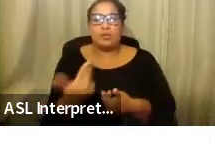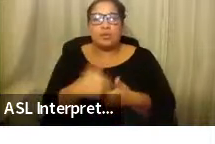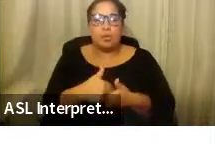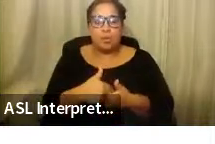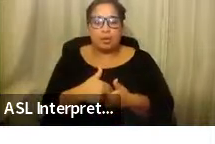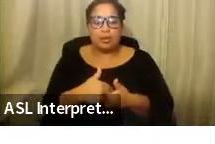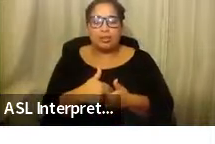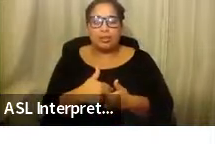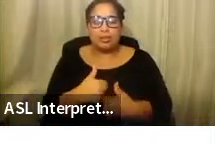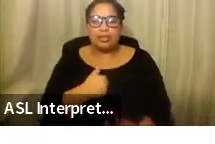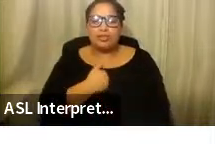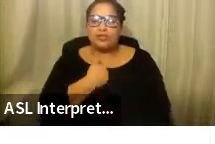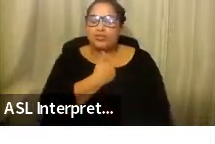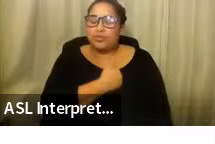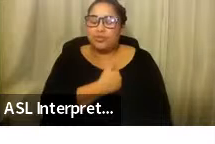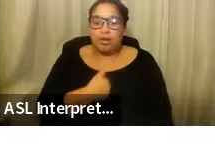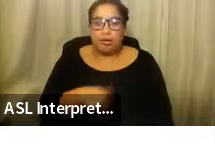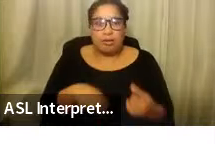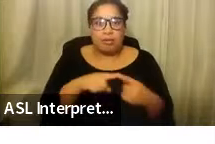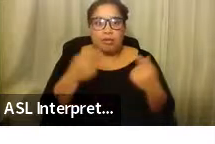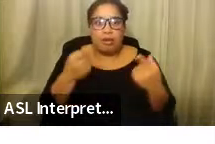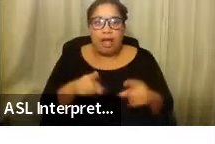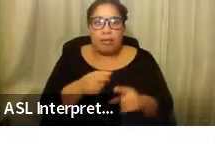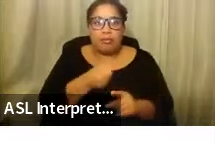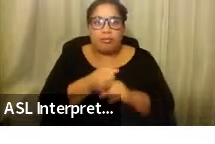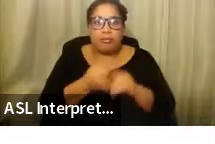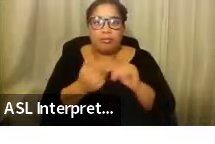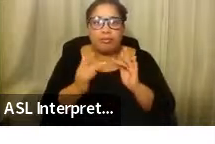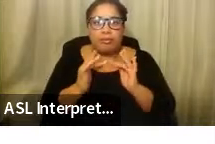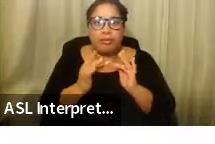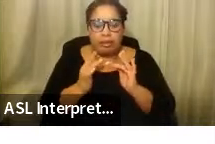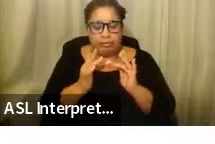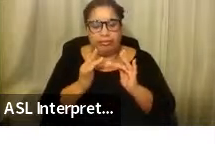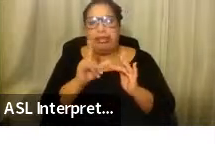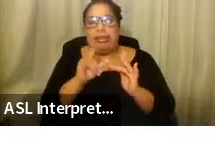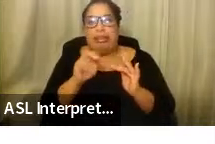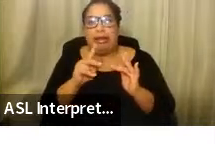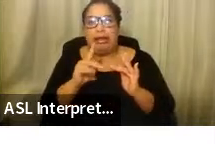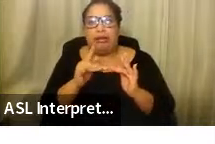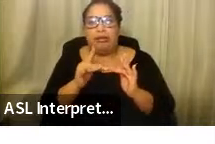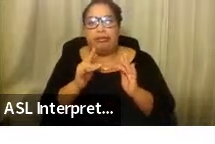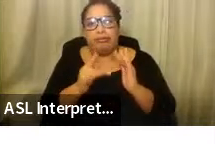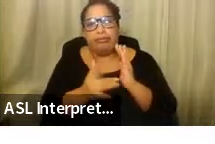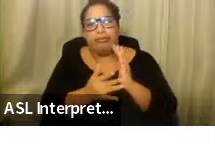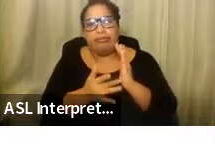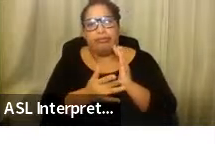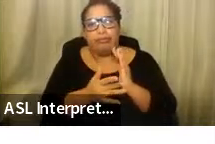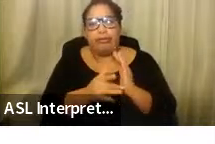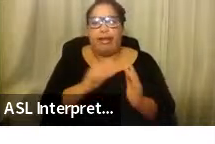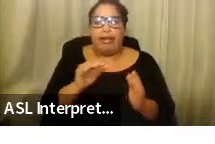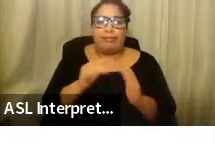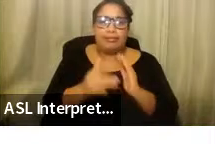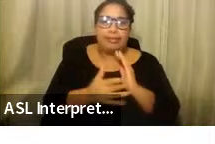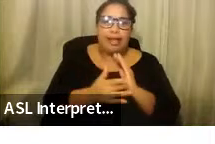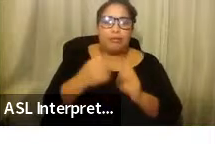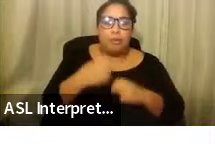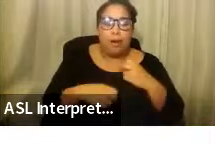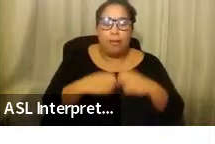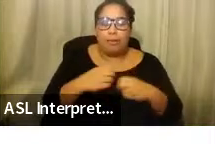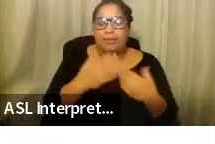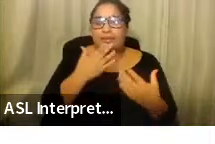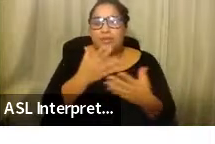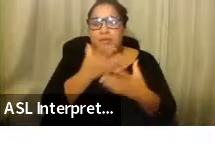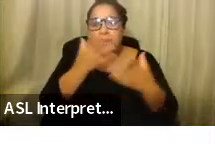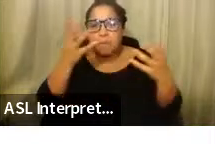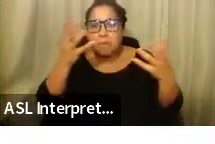so sorry about the link issues and some of our tech snafus. Much gratitude for